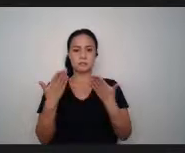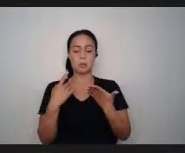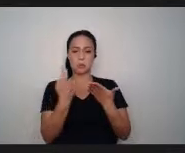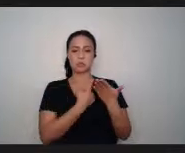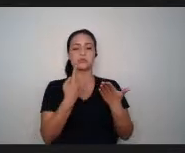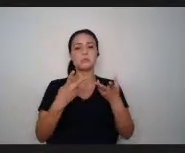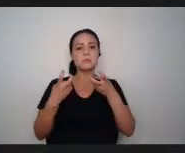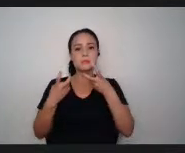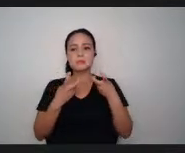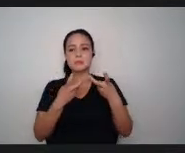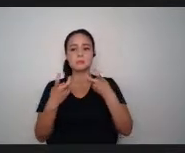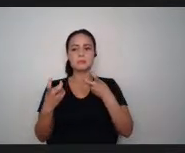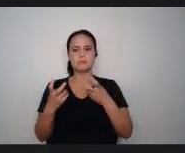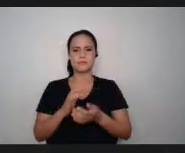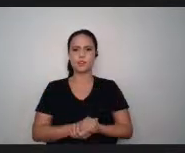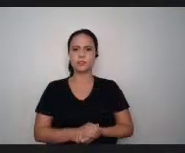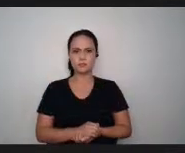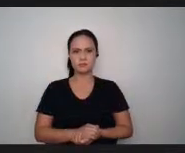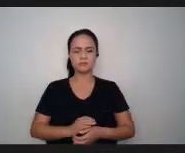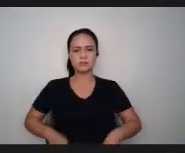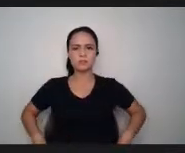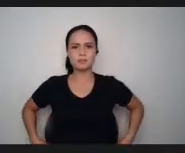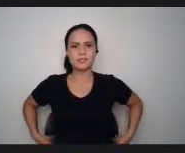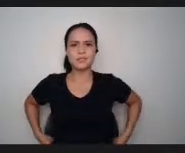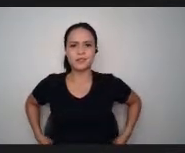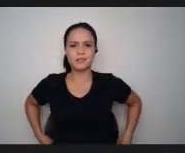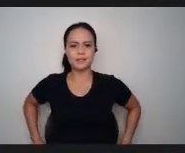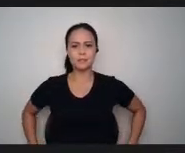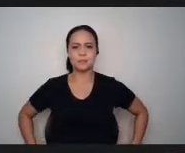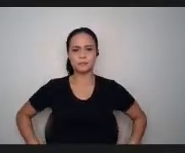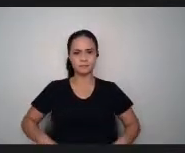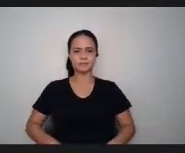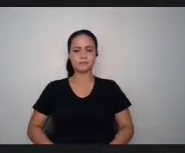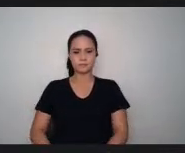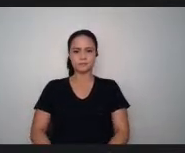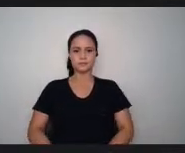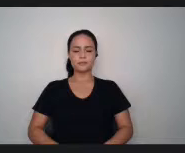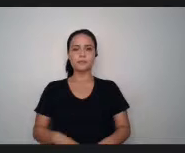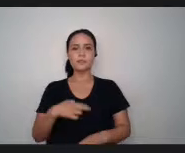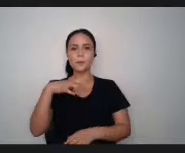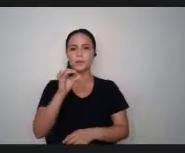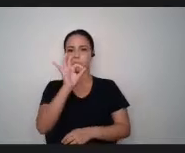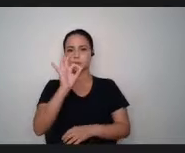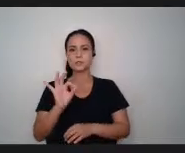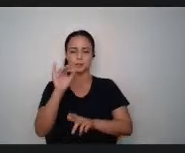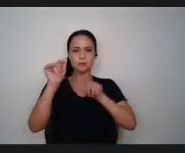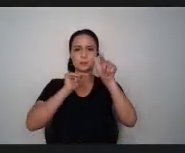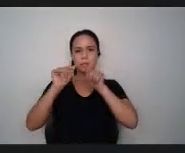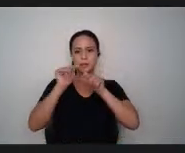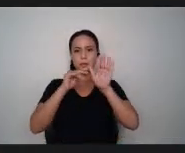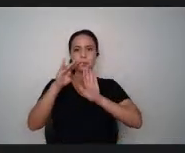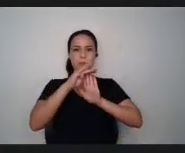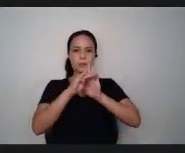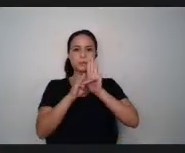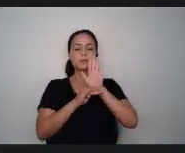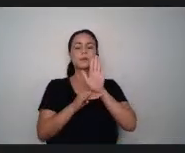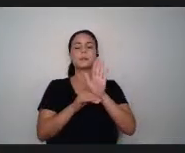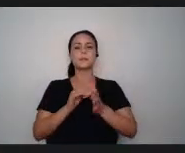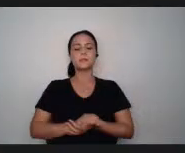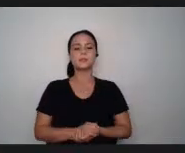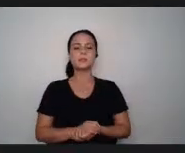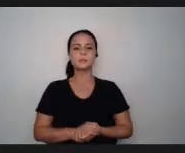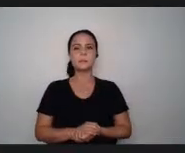released yet. So what we realize is that from 2012 to 2019, there was an increase of 54%